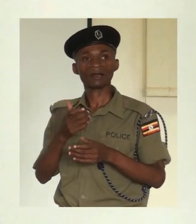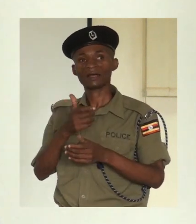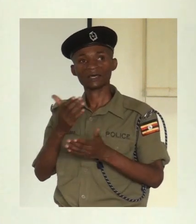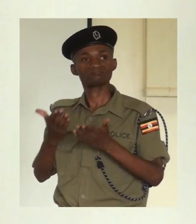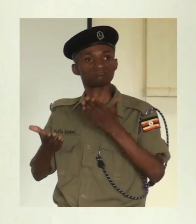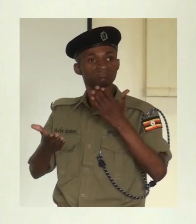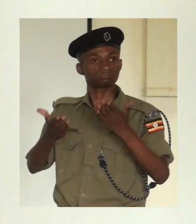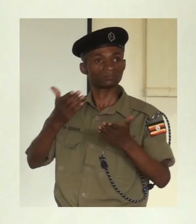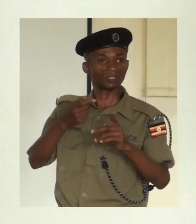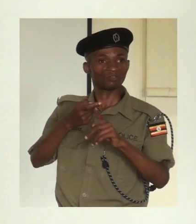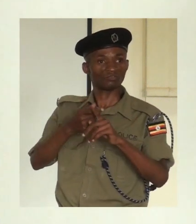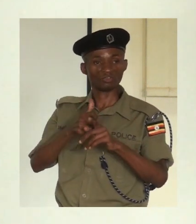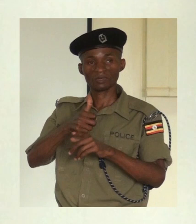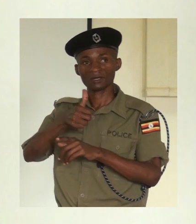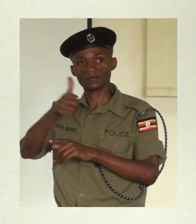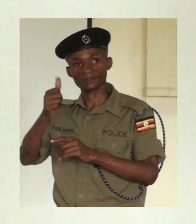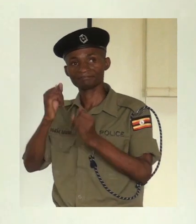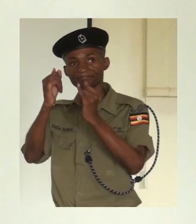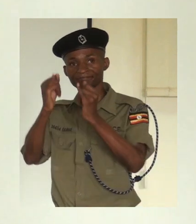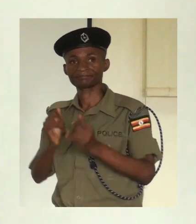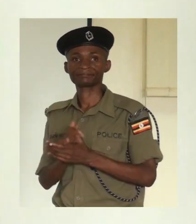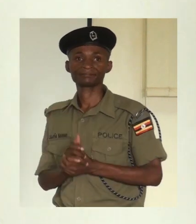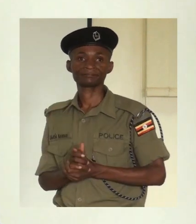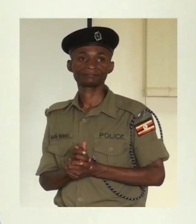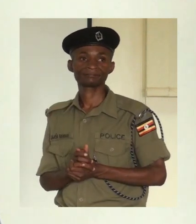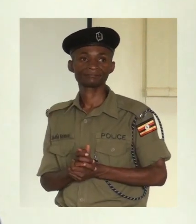from other institutions.